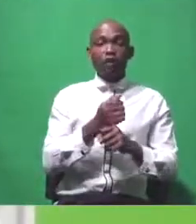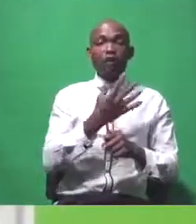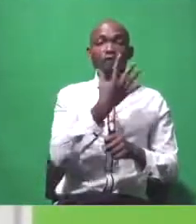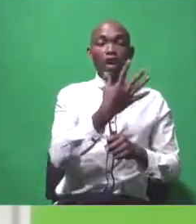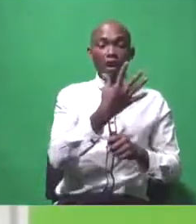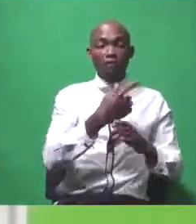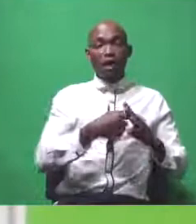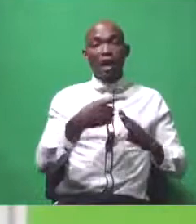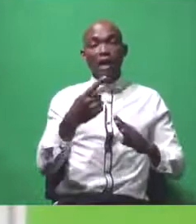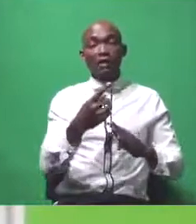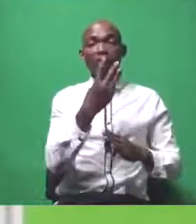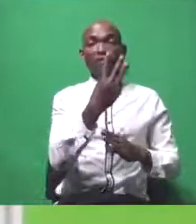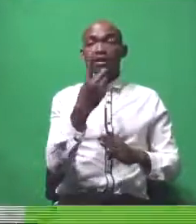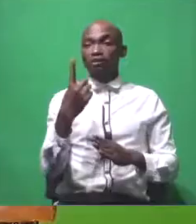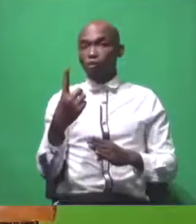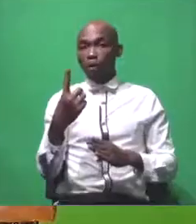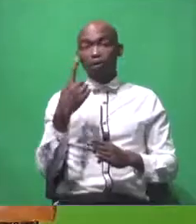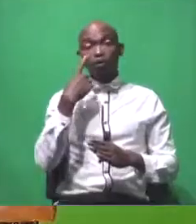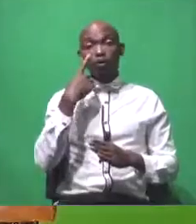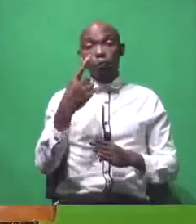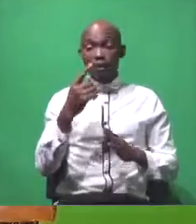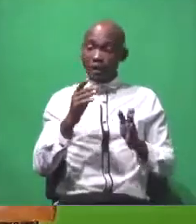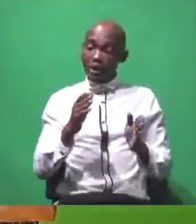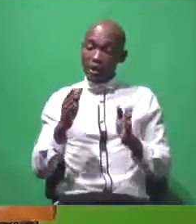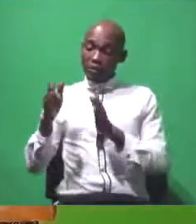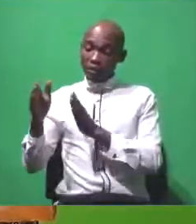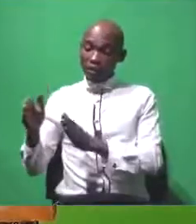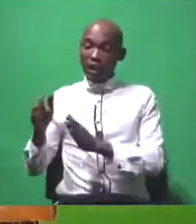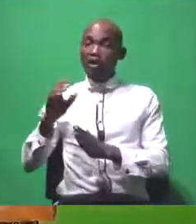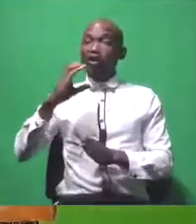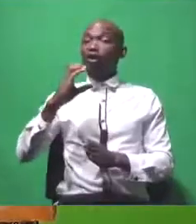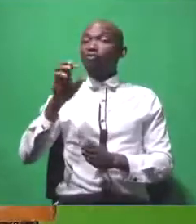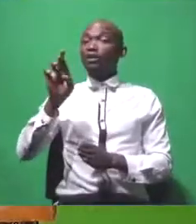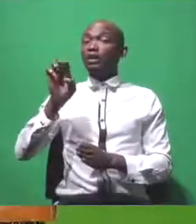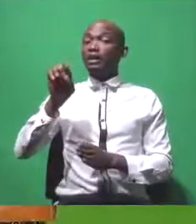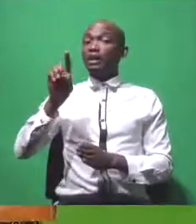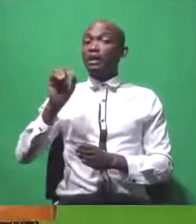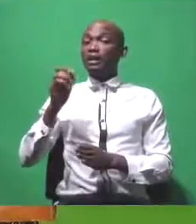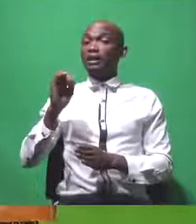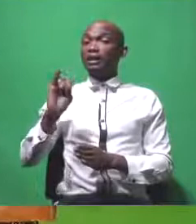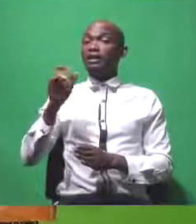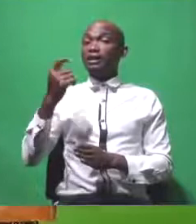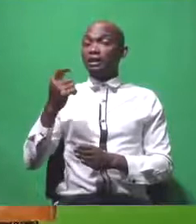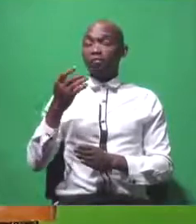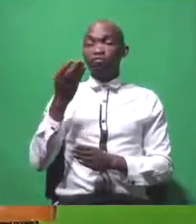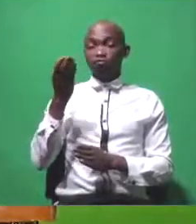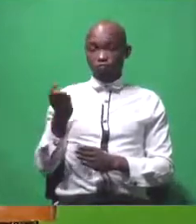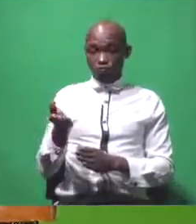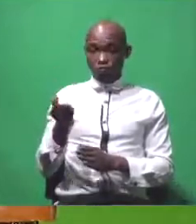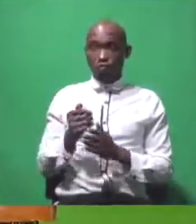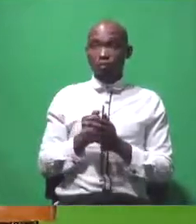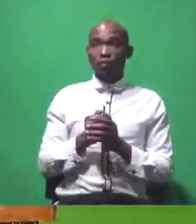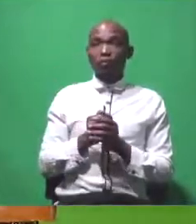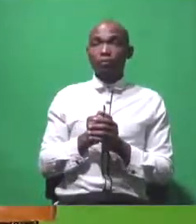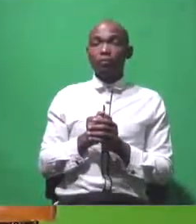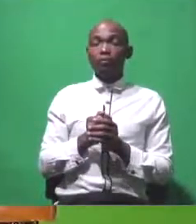531. Look the credit side. The credit side, you have